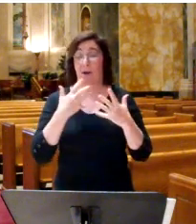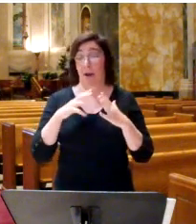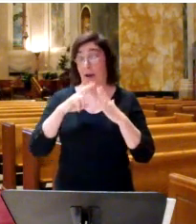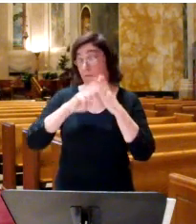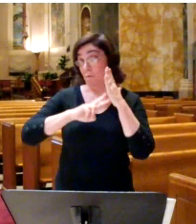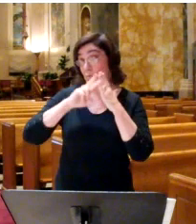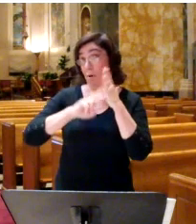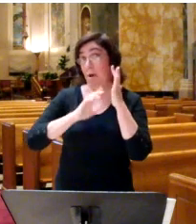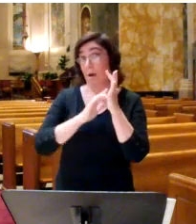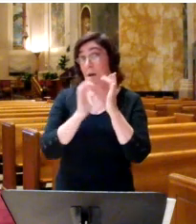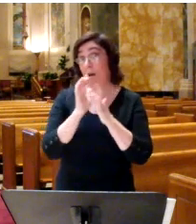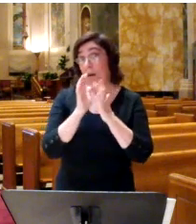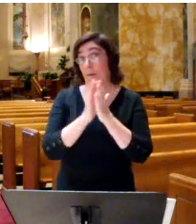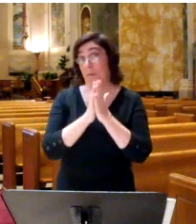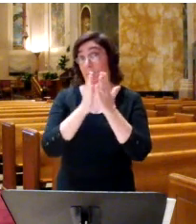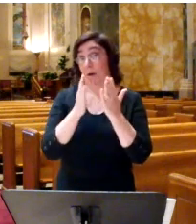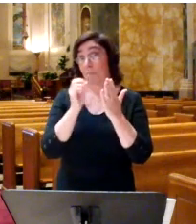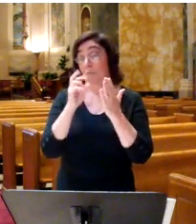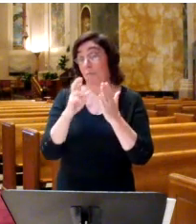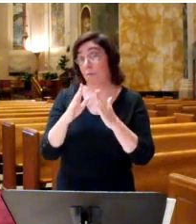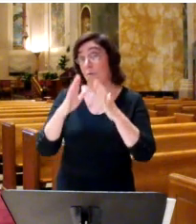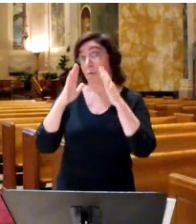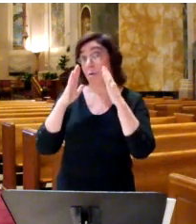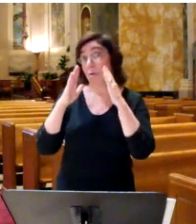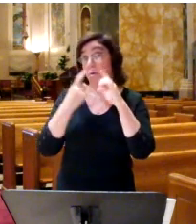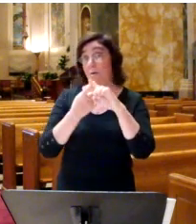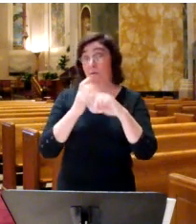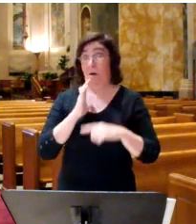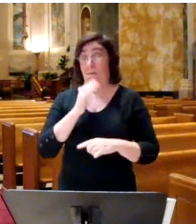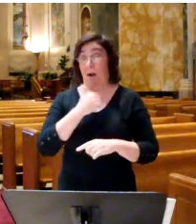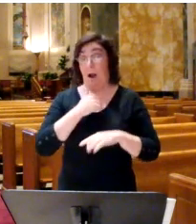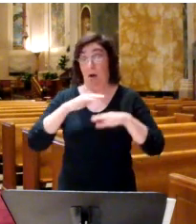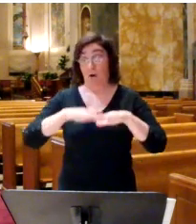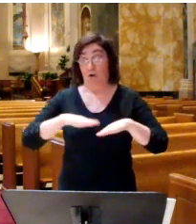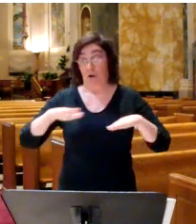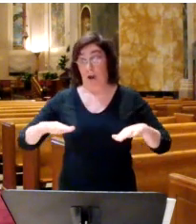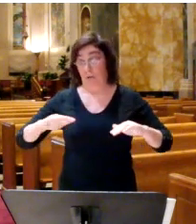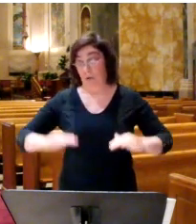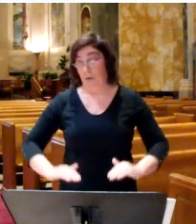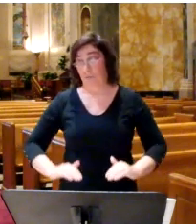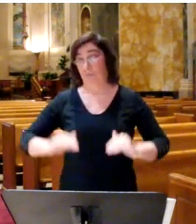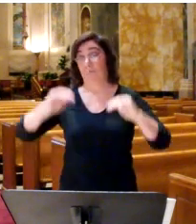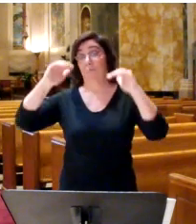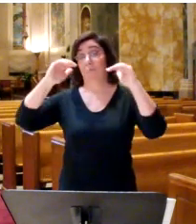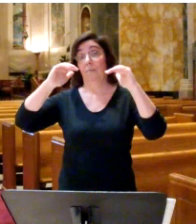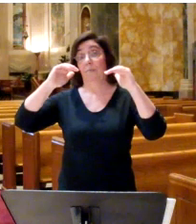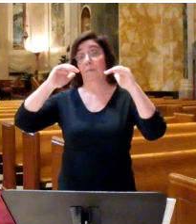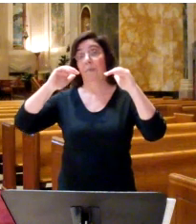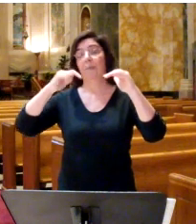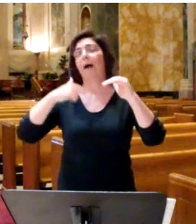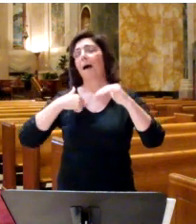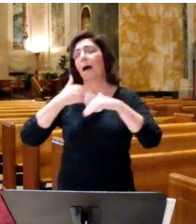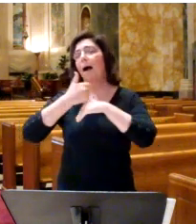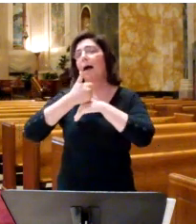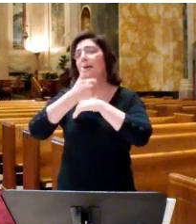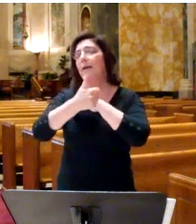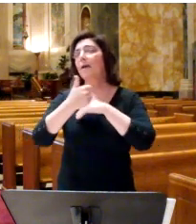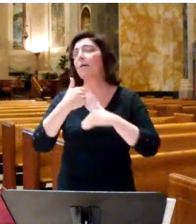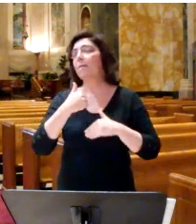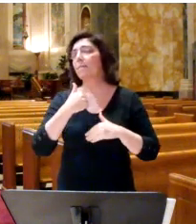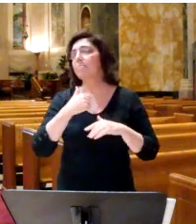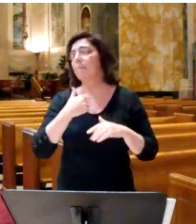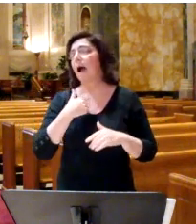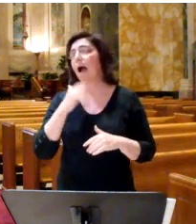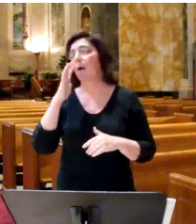read in the Bible or heard from our childhood. I dare to